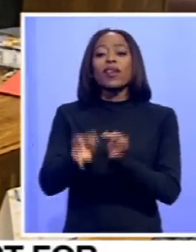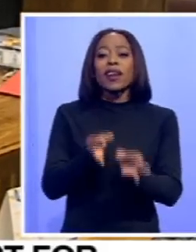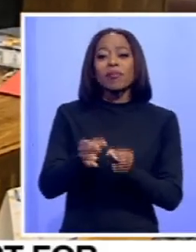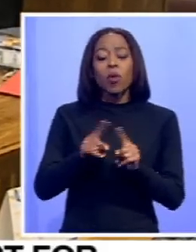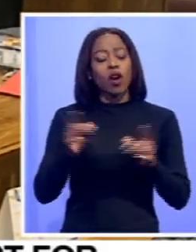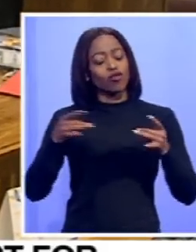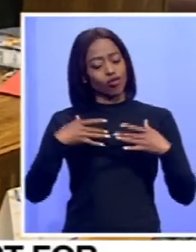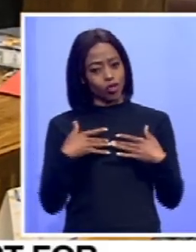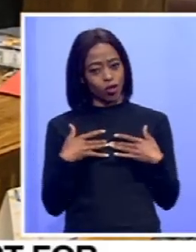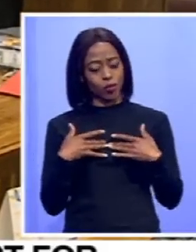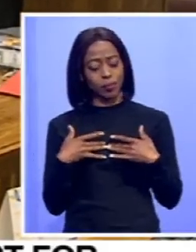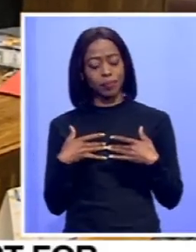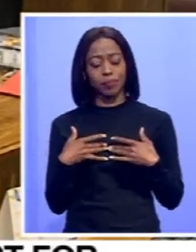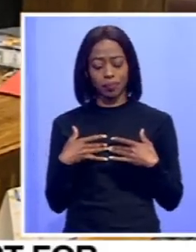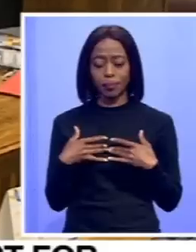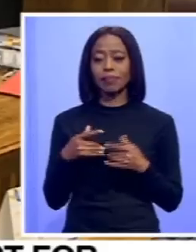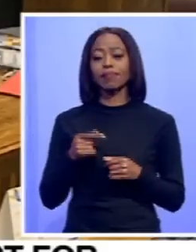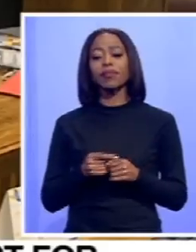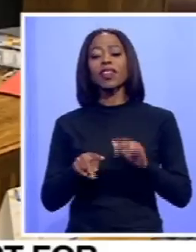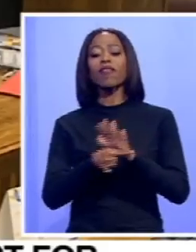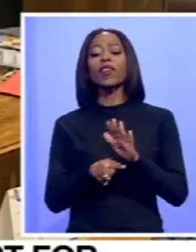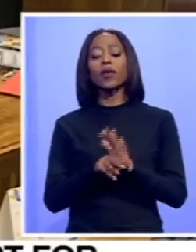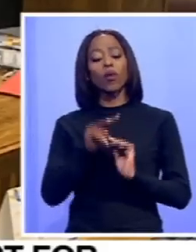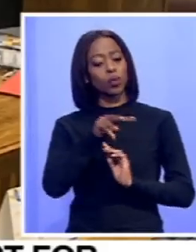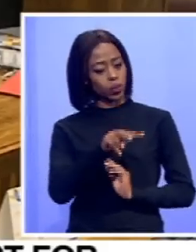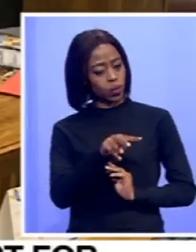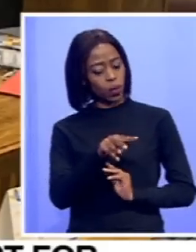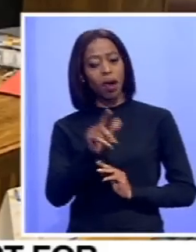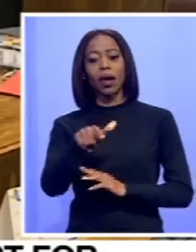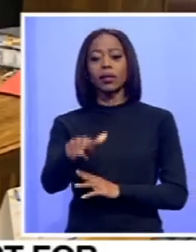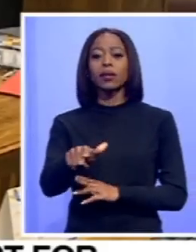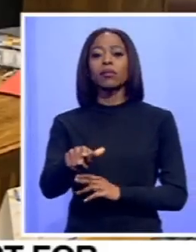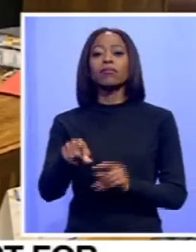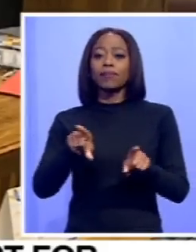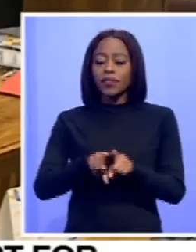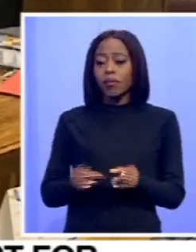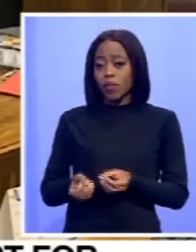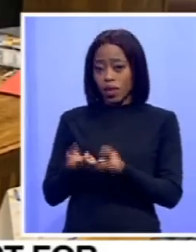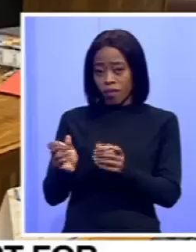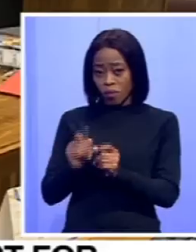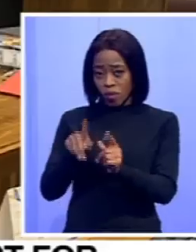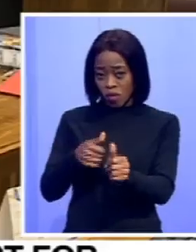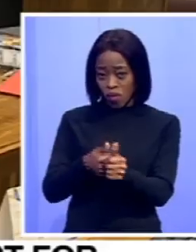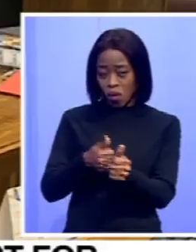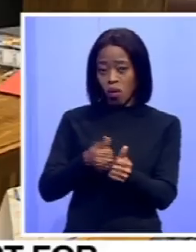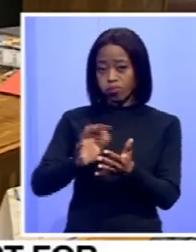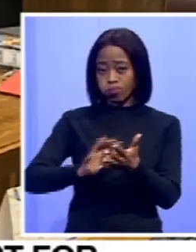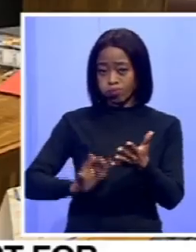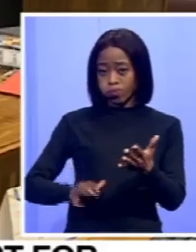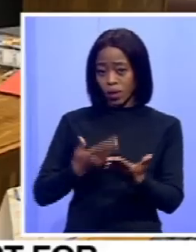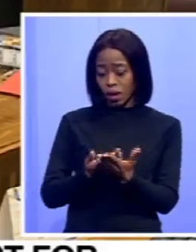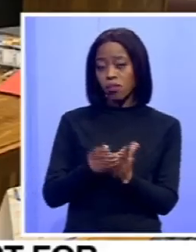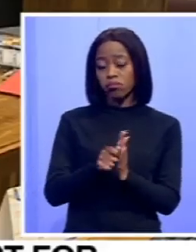Sub 16. Nevertheless, having seen the video a week later and having been given an opportunity to make a follow-up statement with the assistance of